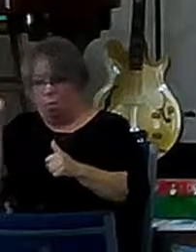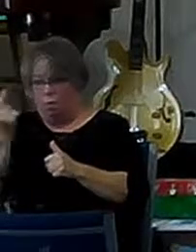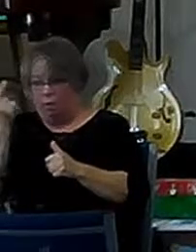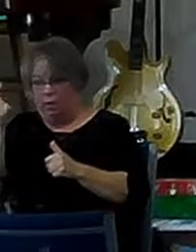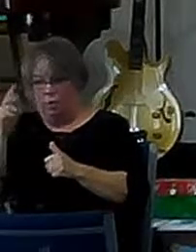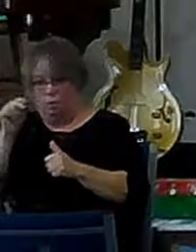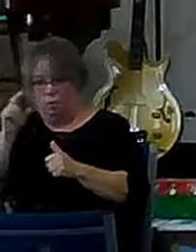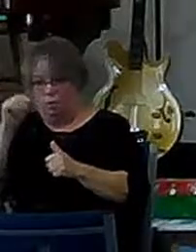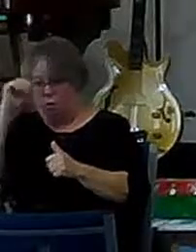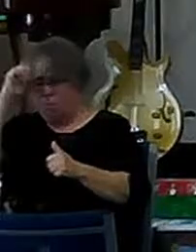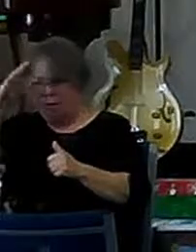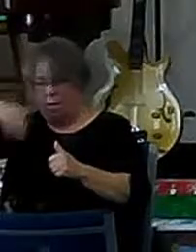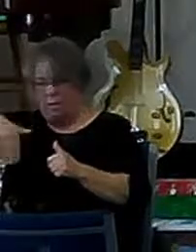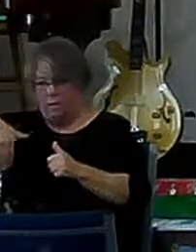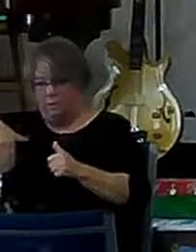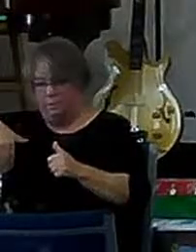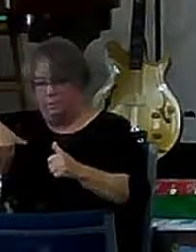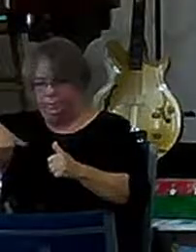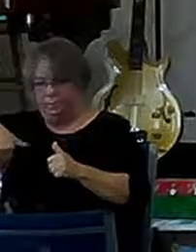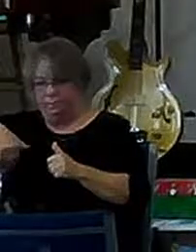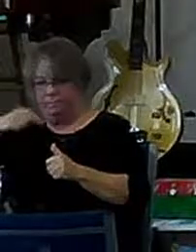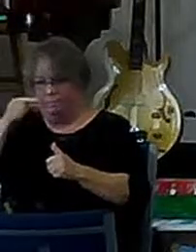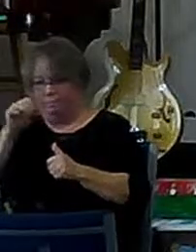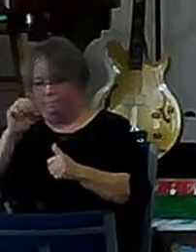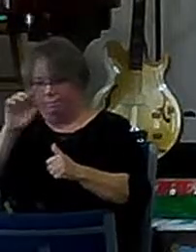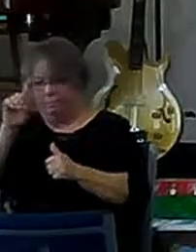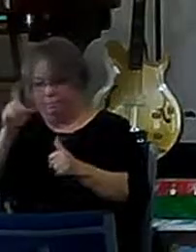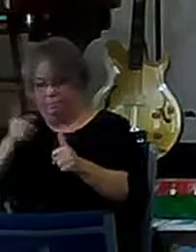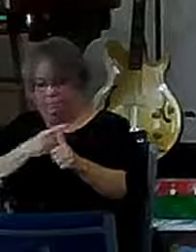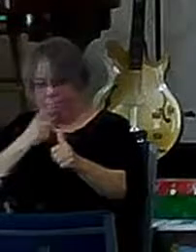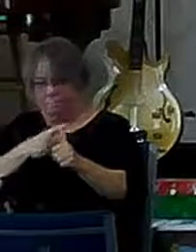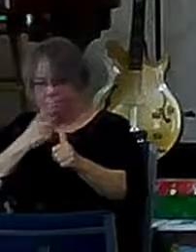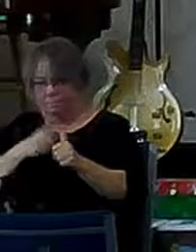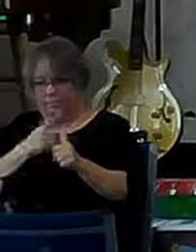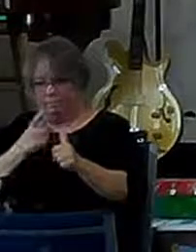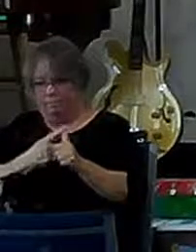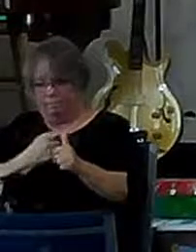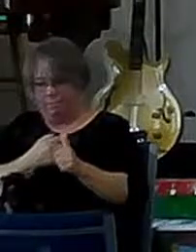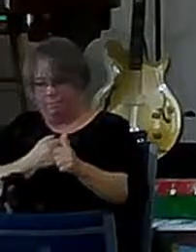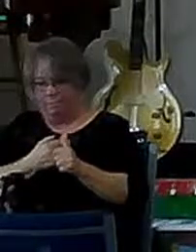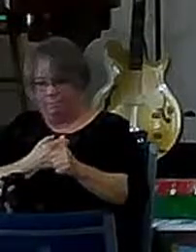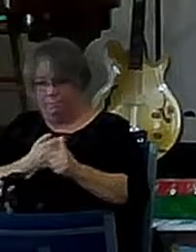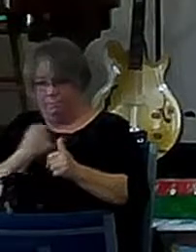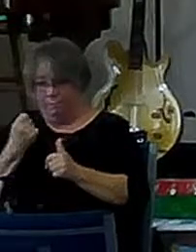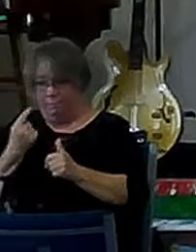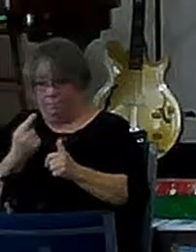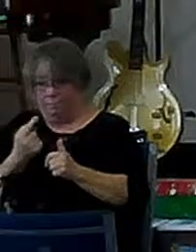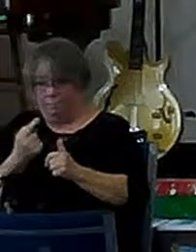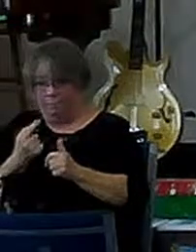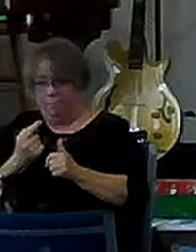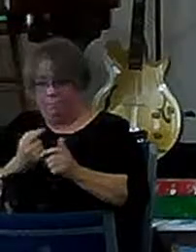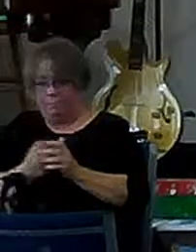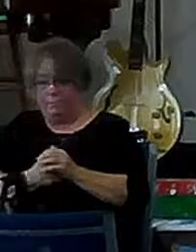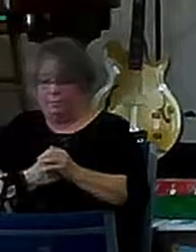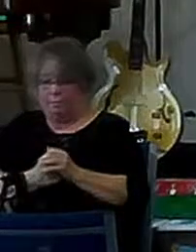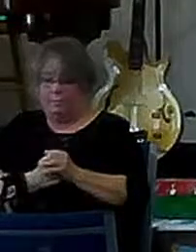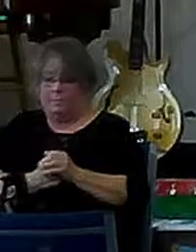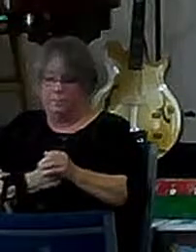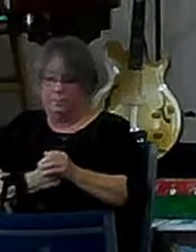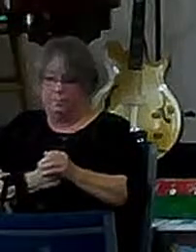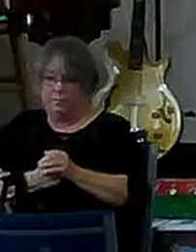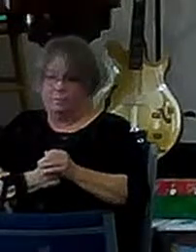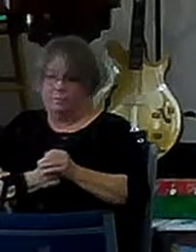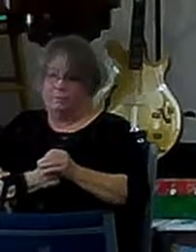No, the words are clear and they mean what they say. Before me no God was